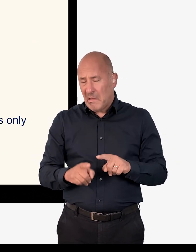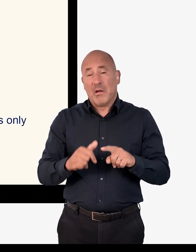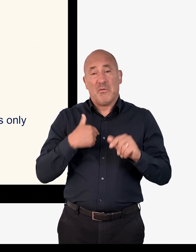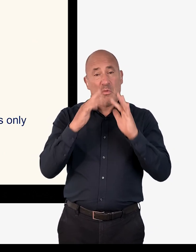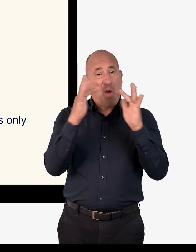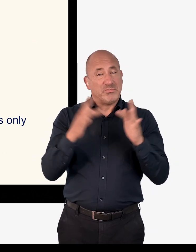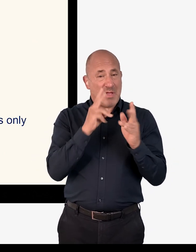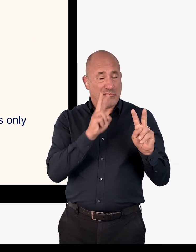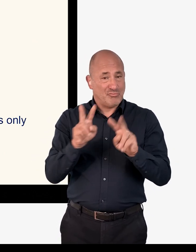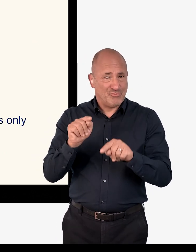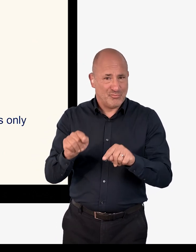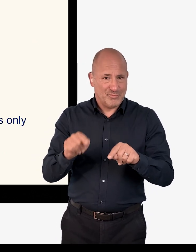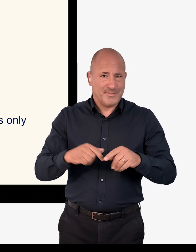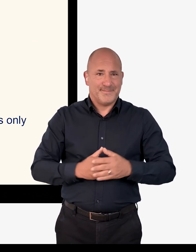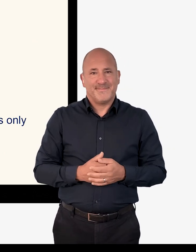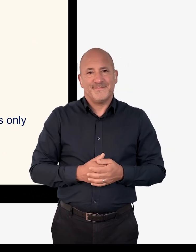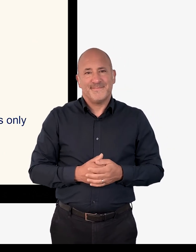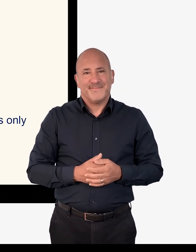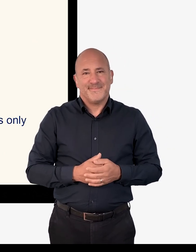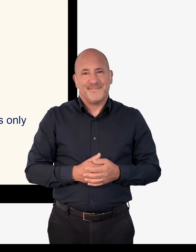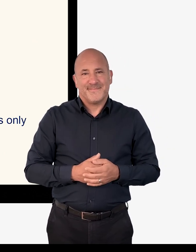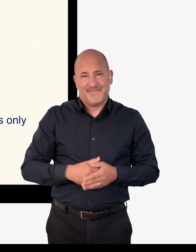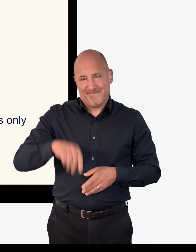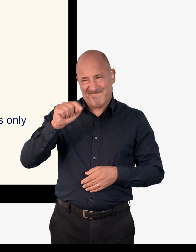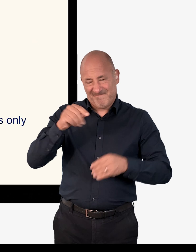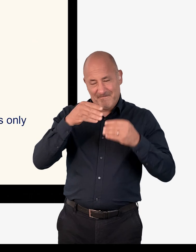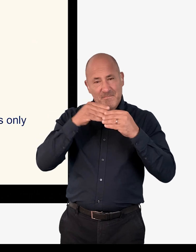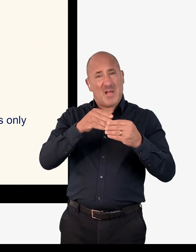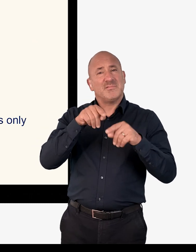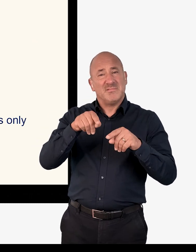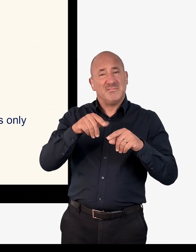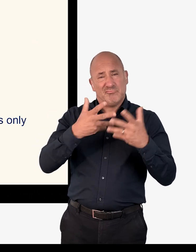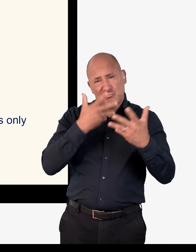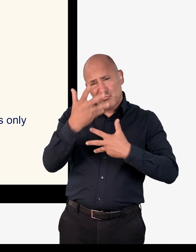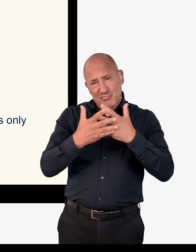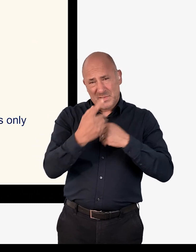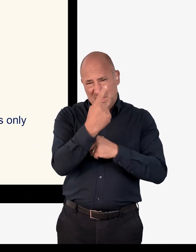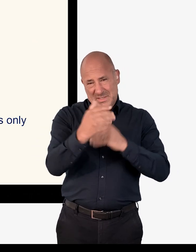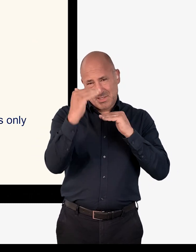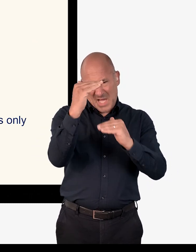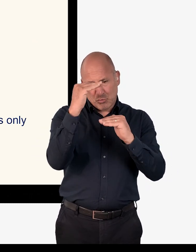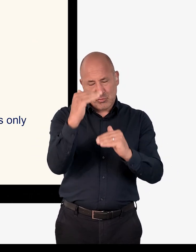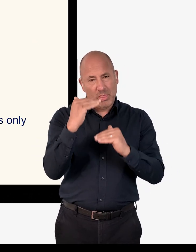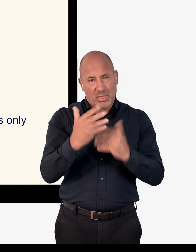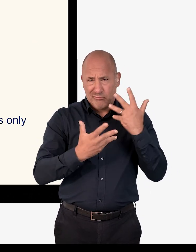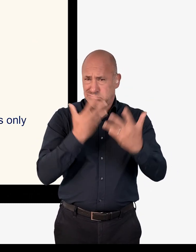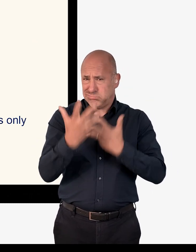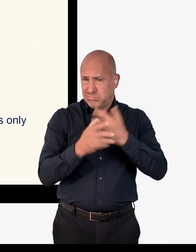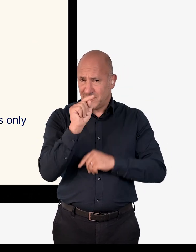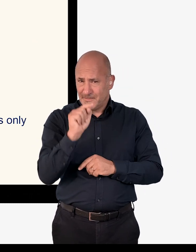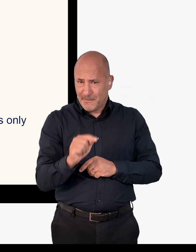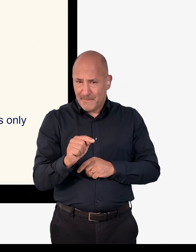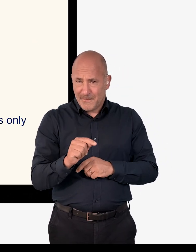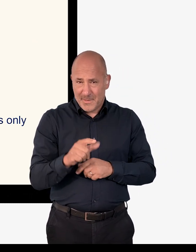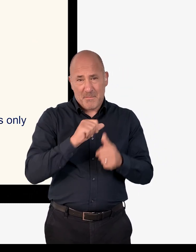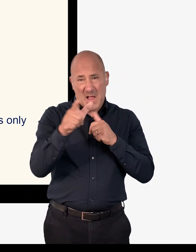formats, can be found on our website. The applicant guidance contains details about each